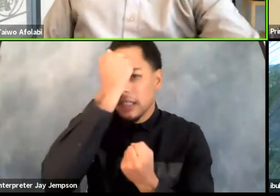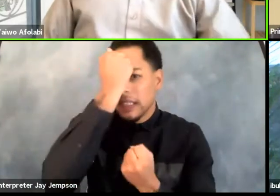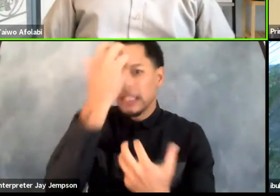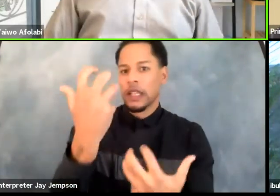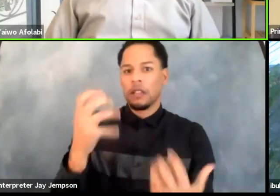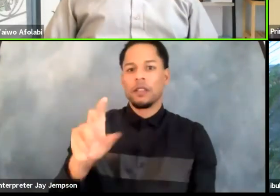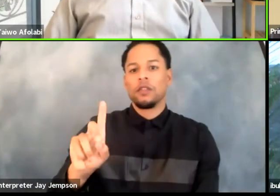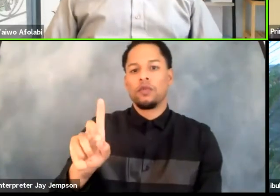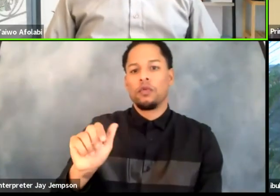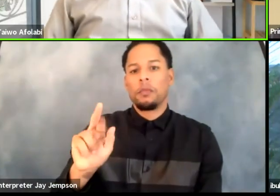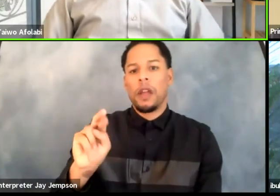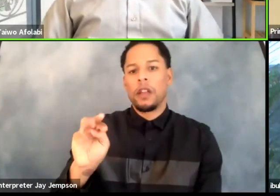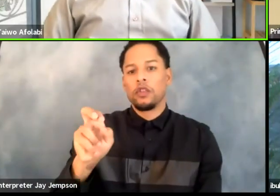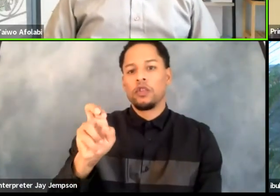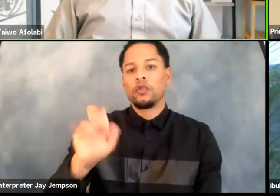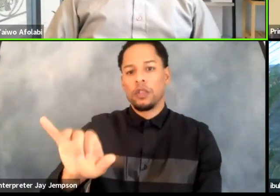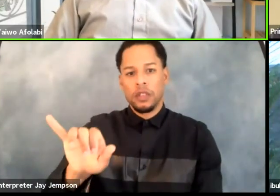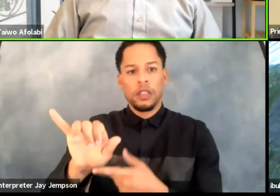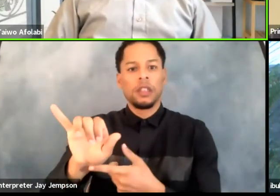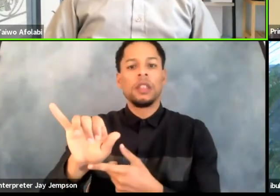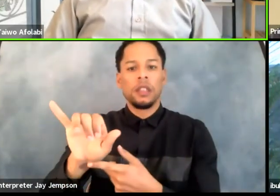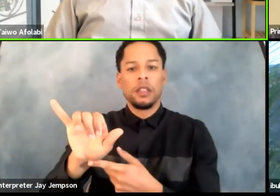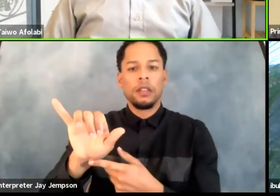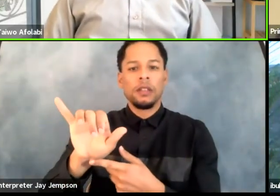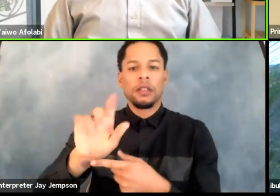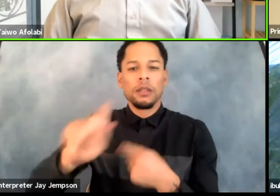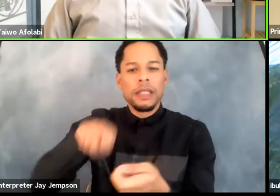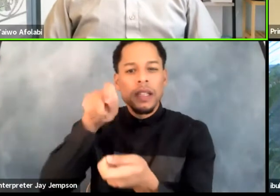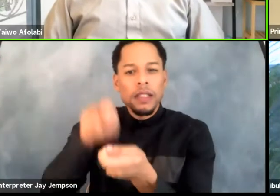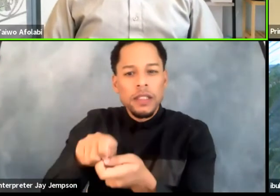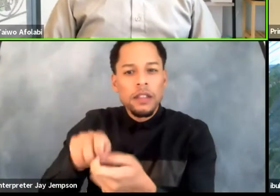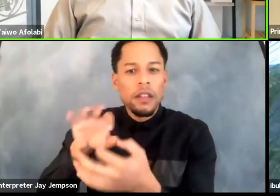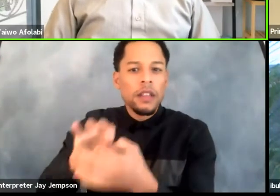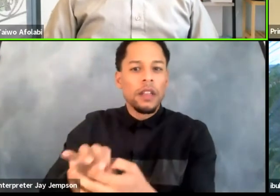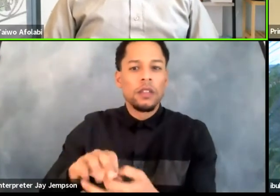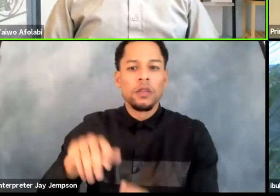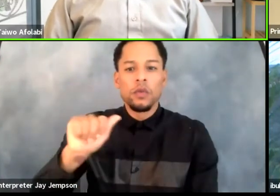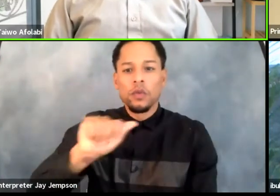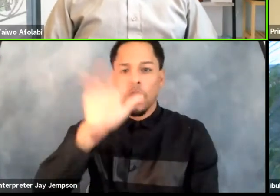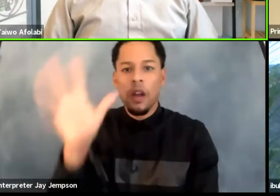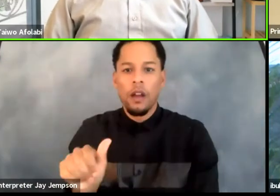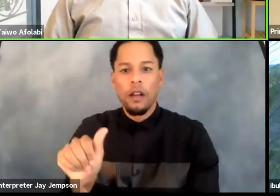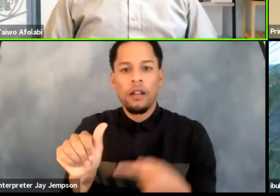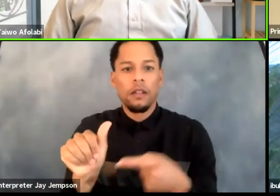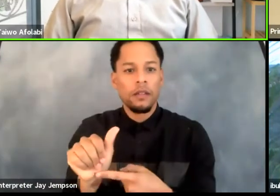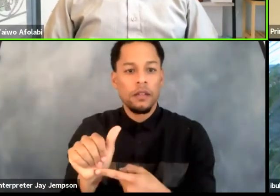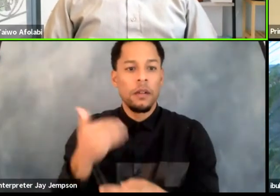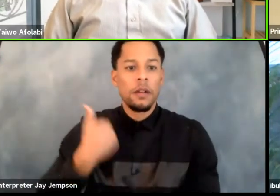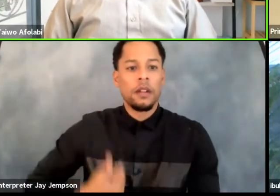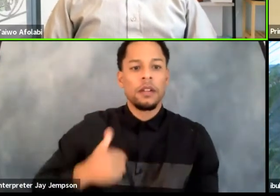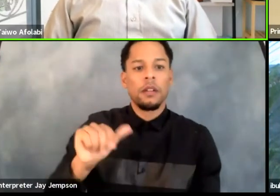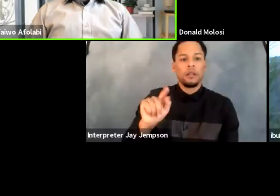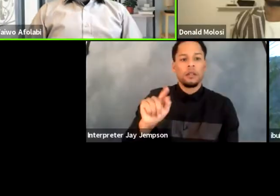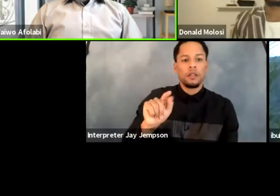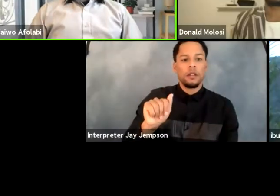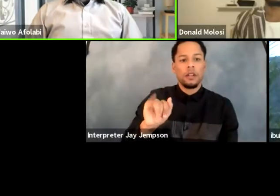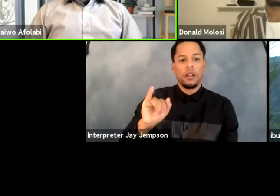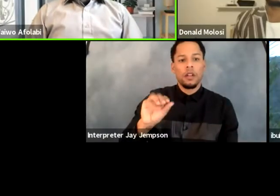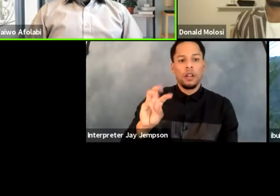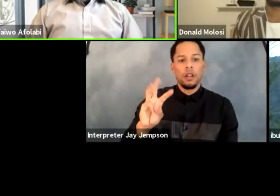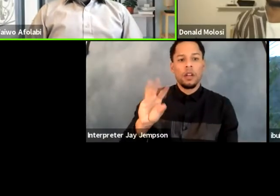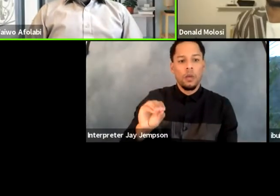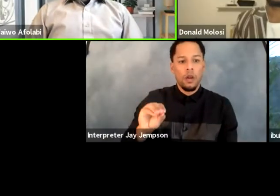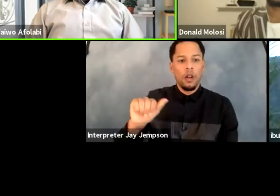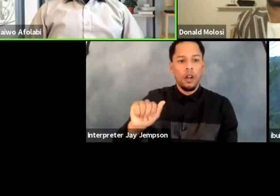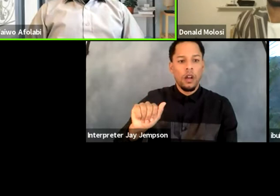Makers from Africa in Conversation. My name is Taiwo Afolabi. I'm the curator of this